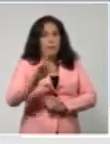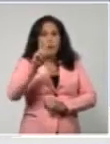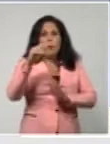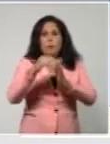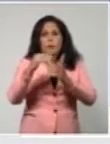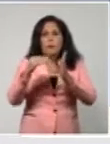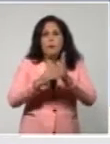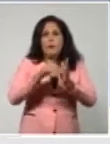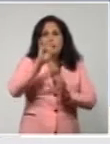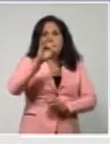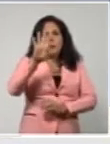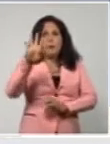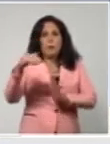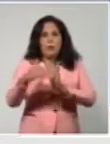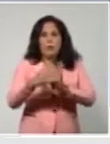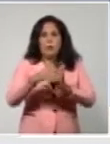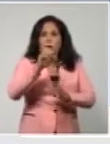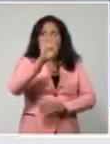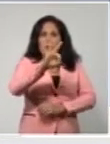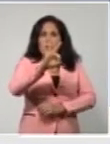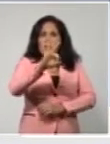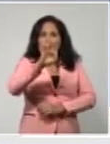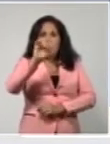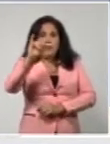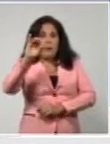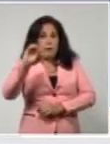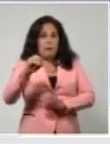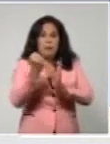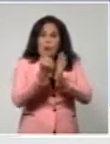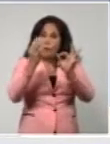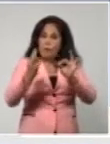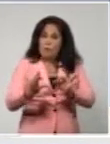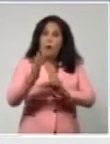2,074,860 confirmed cases and